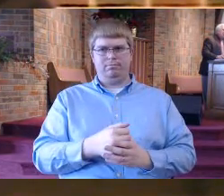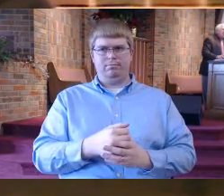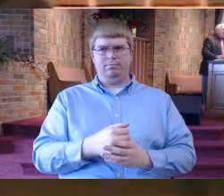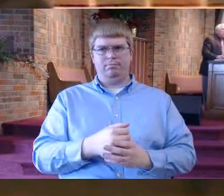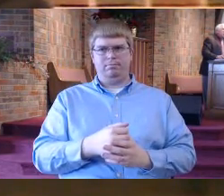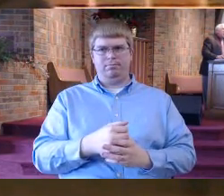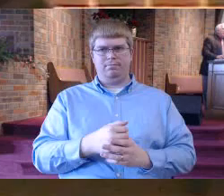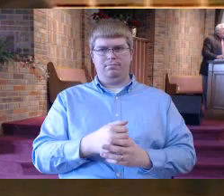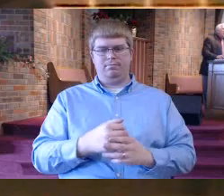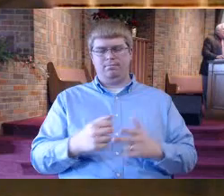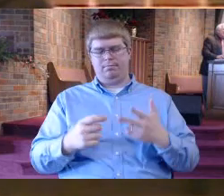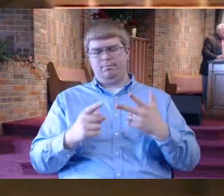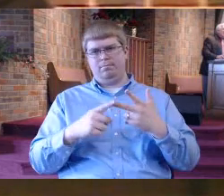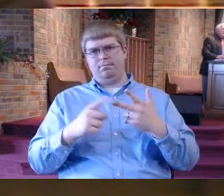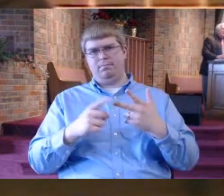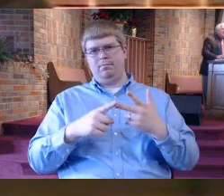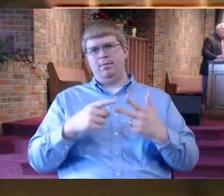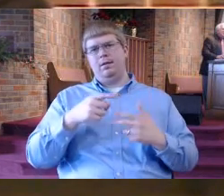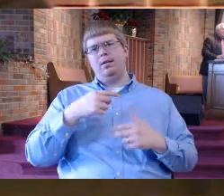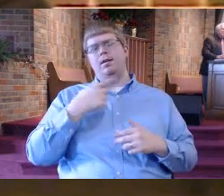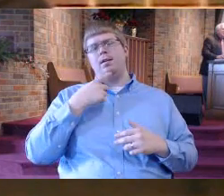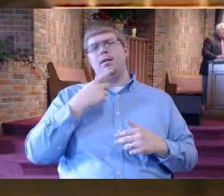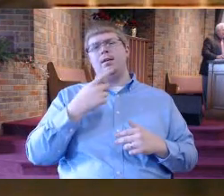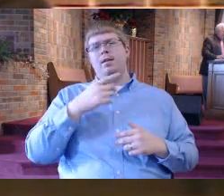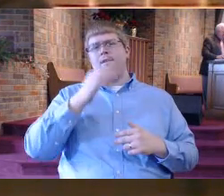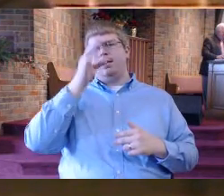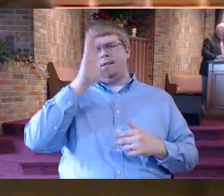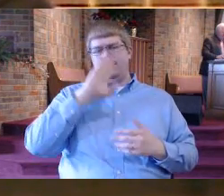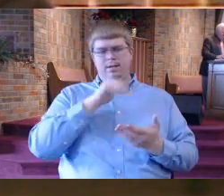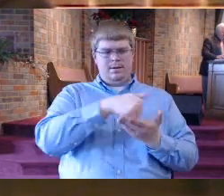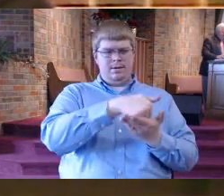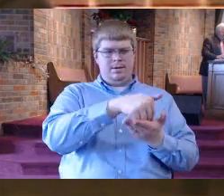Number three, let's talk about God sent.